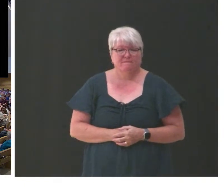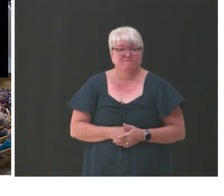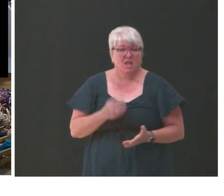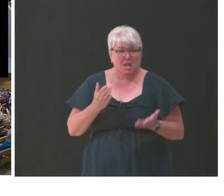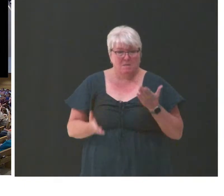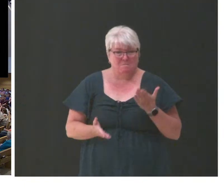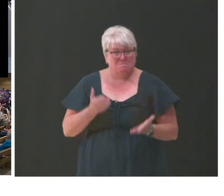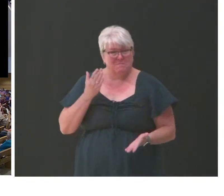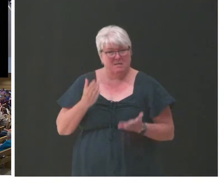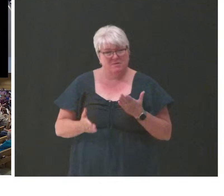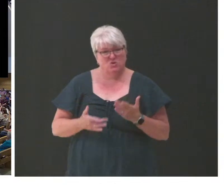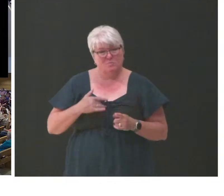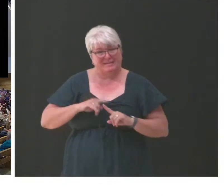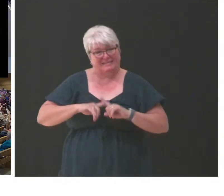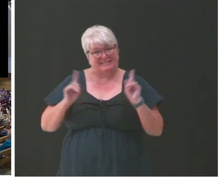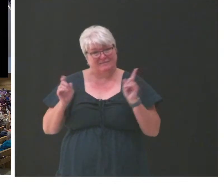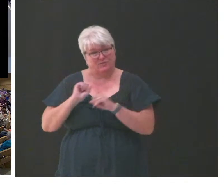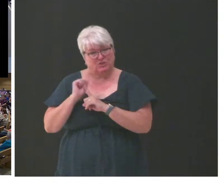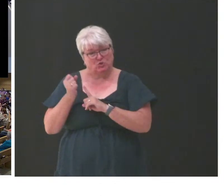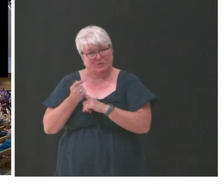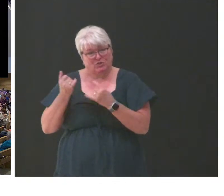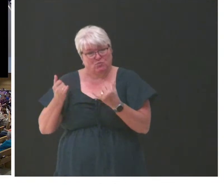you may be in a completely different situation right now.